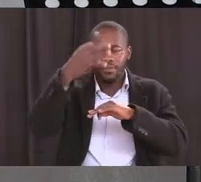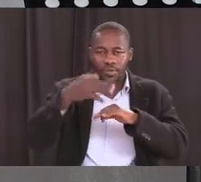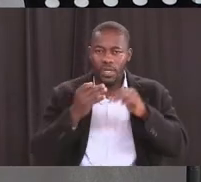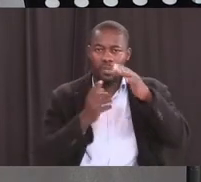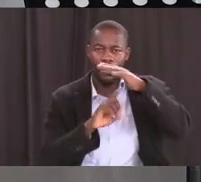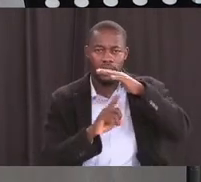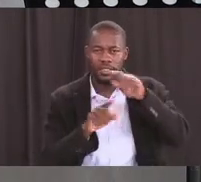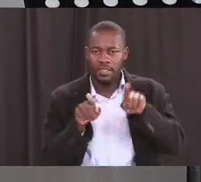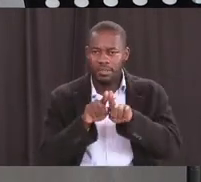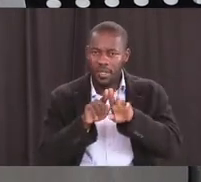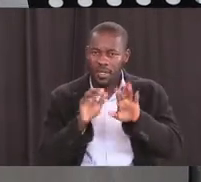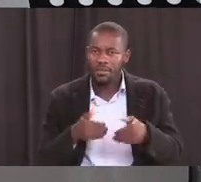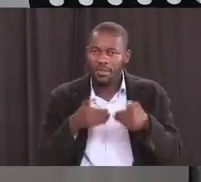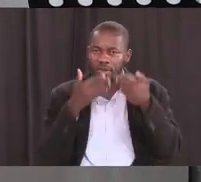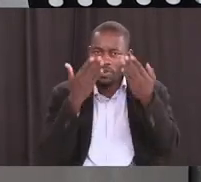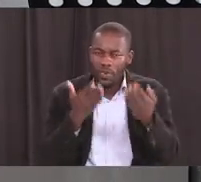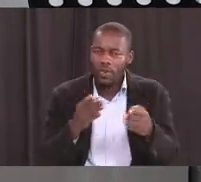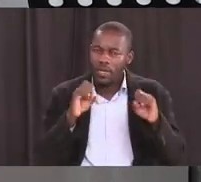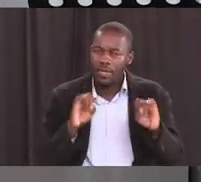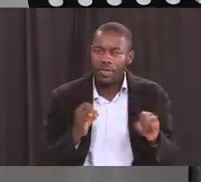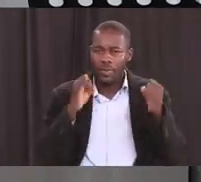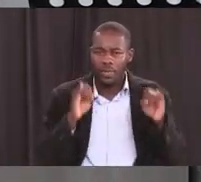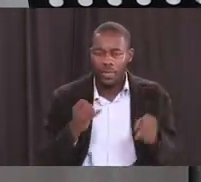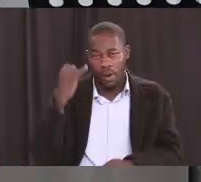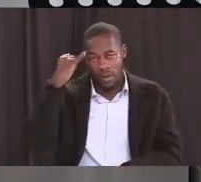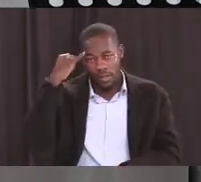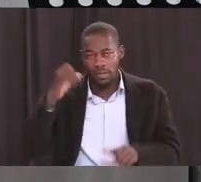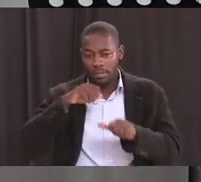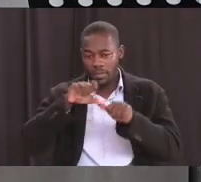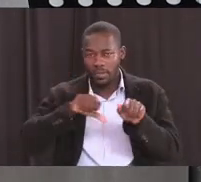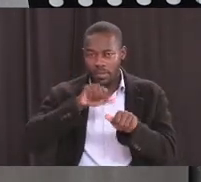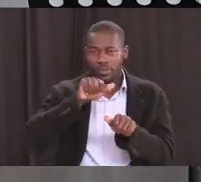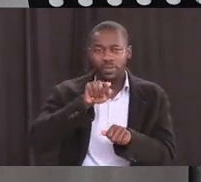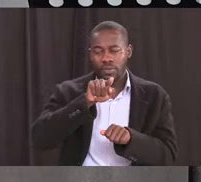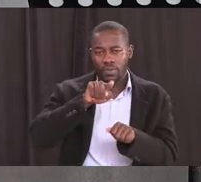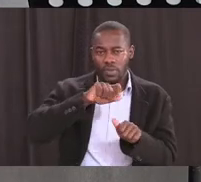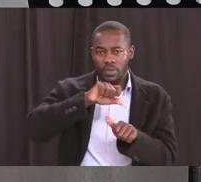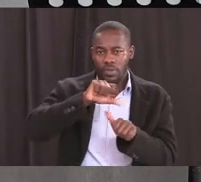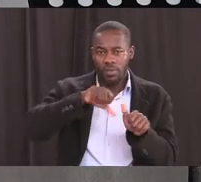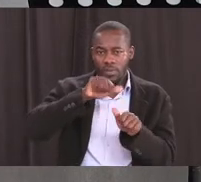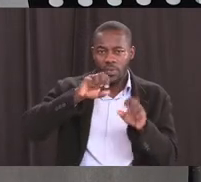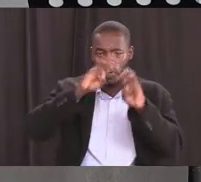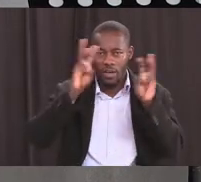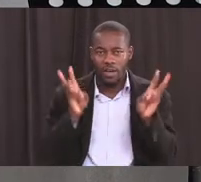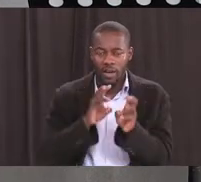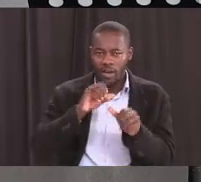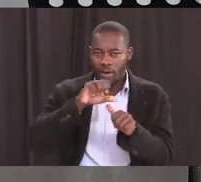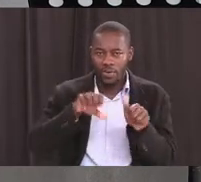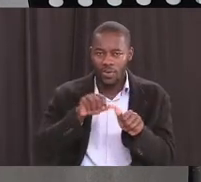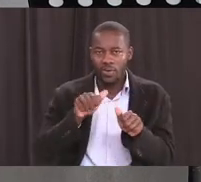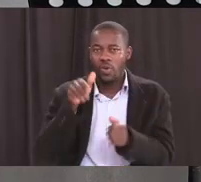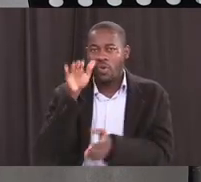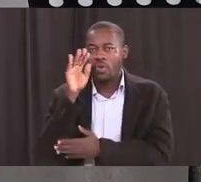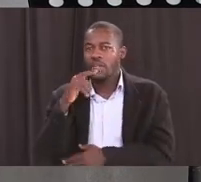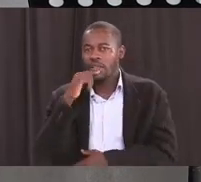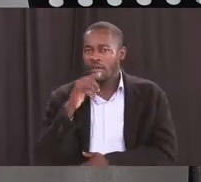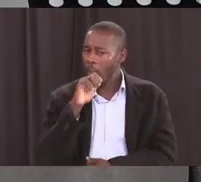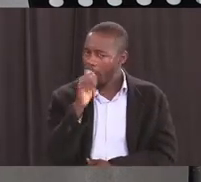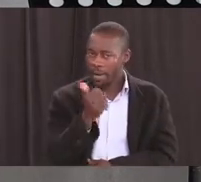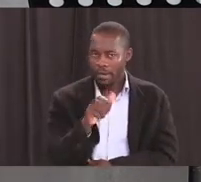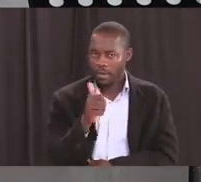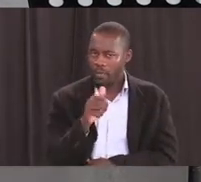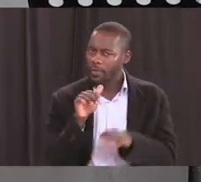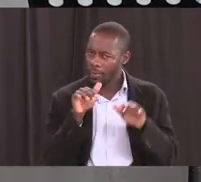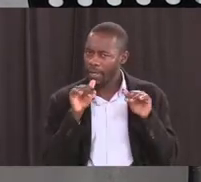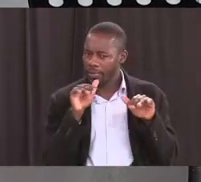you new perspectives on the world around you. He is saying, not yet. This is